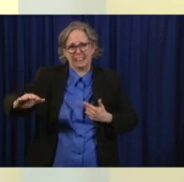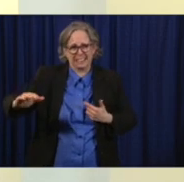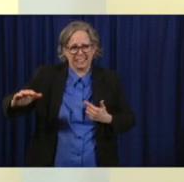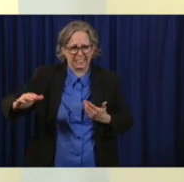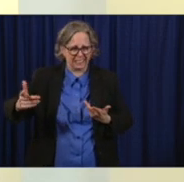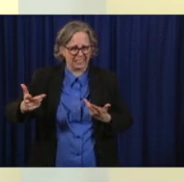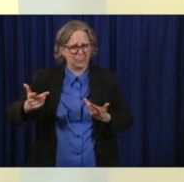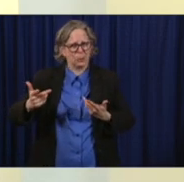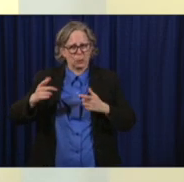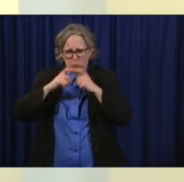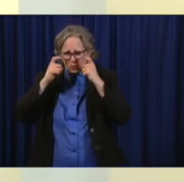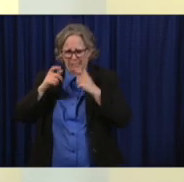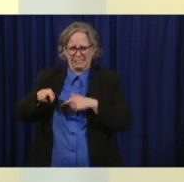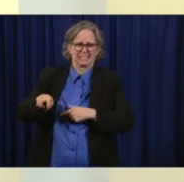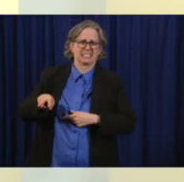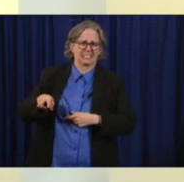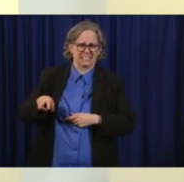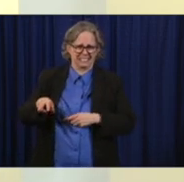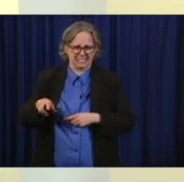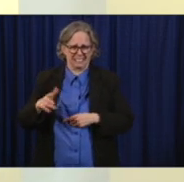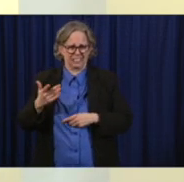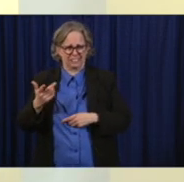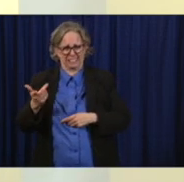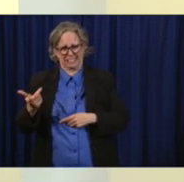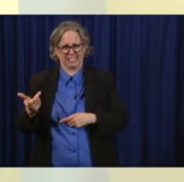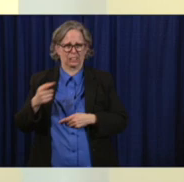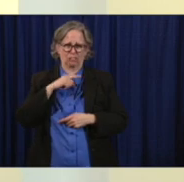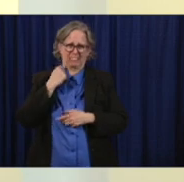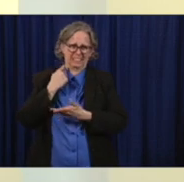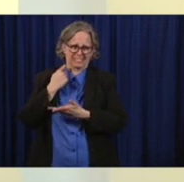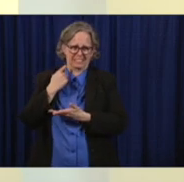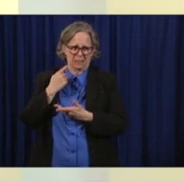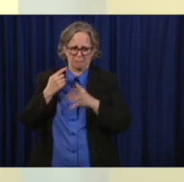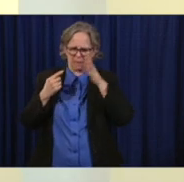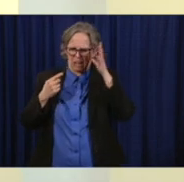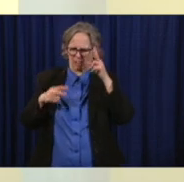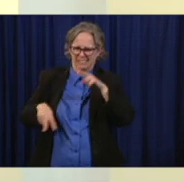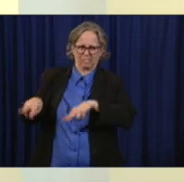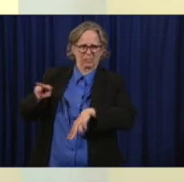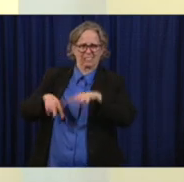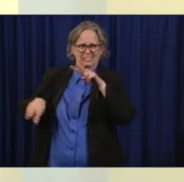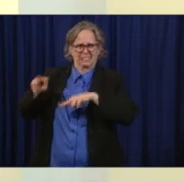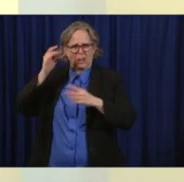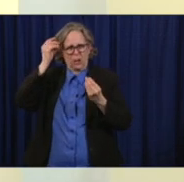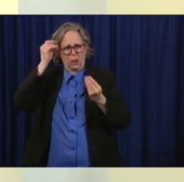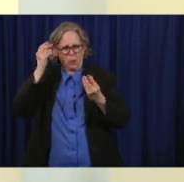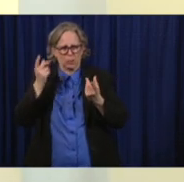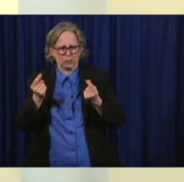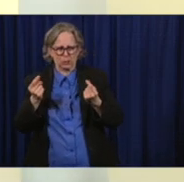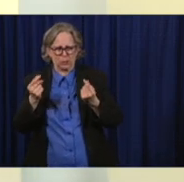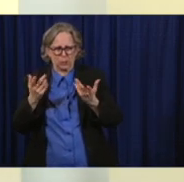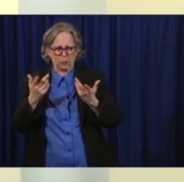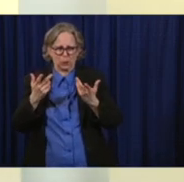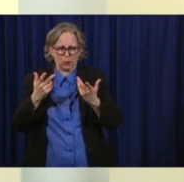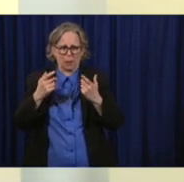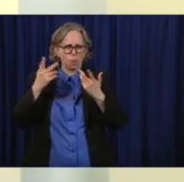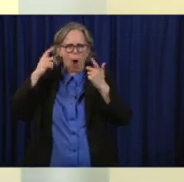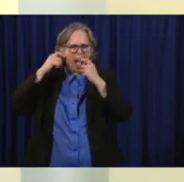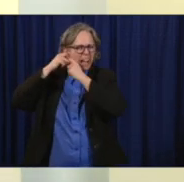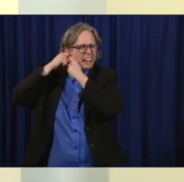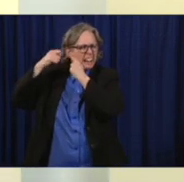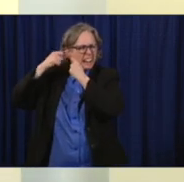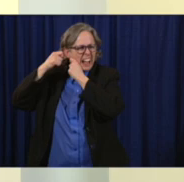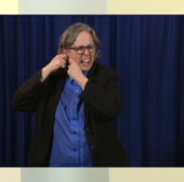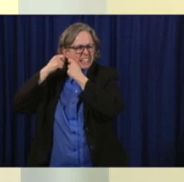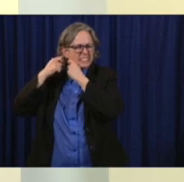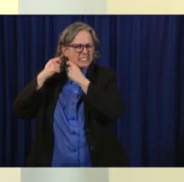risk for a small child. So that's something parents, and we're getting tips out on that as well. But for most of us, we can learn to